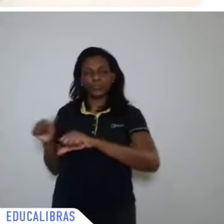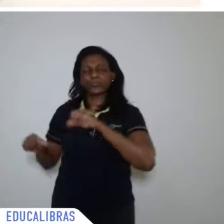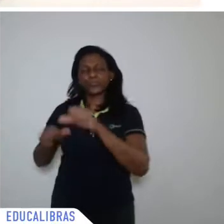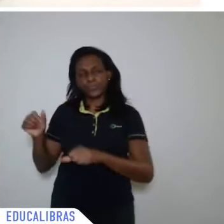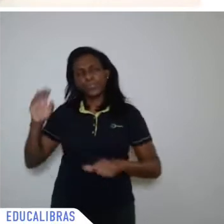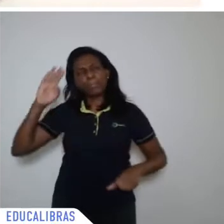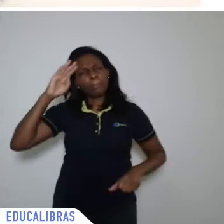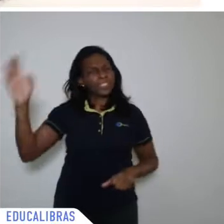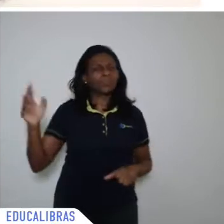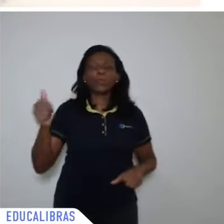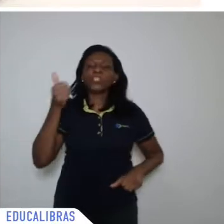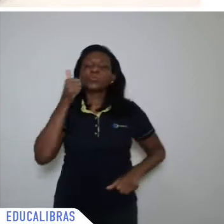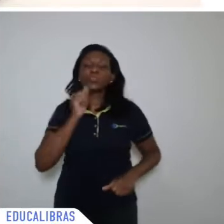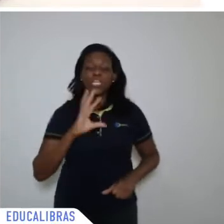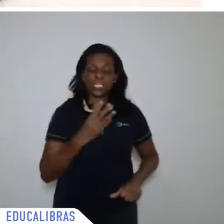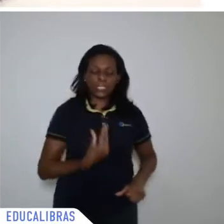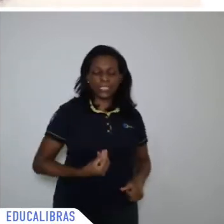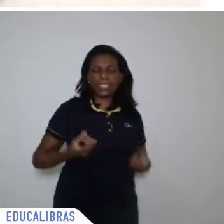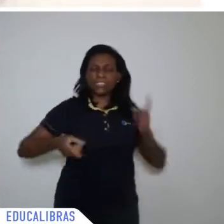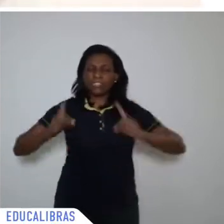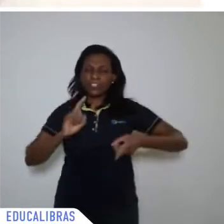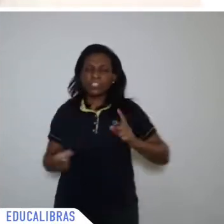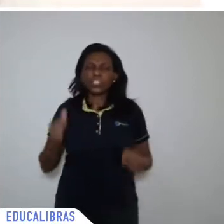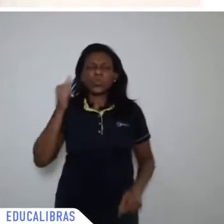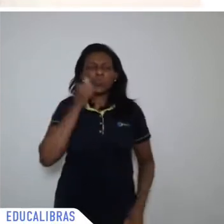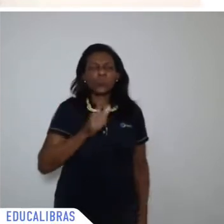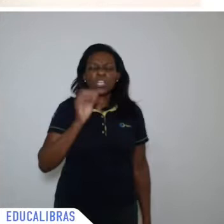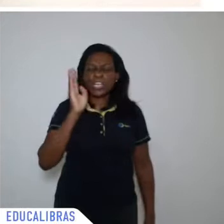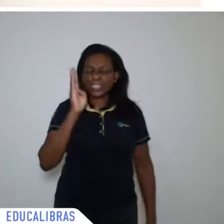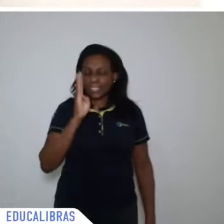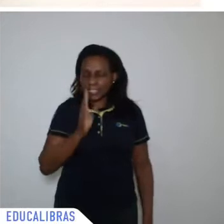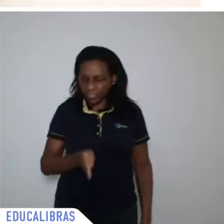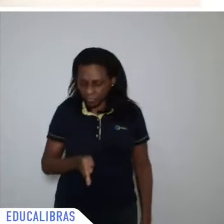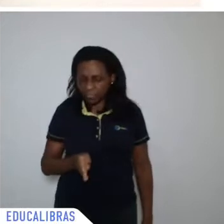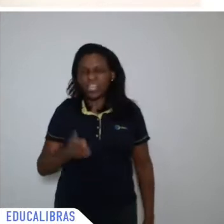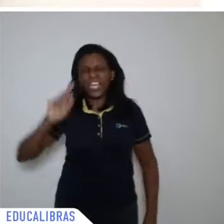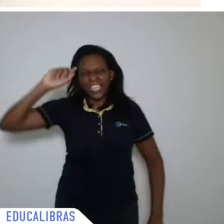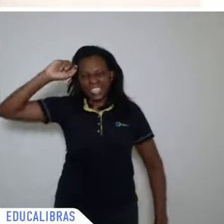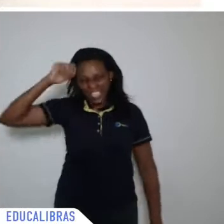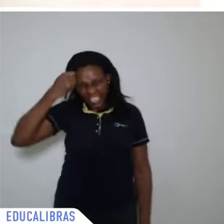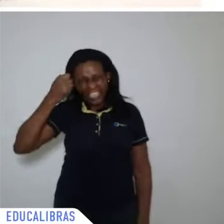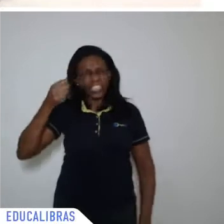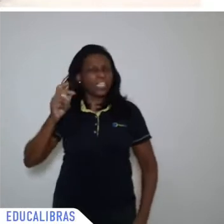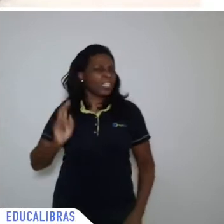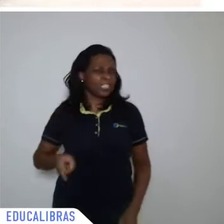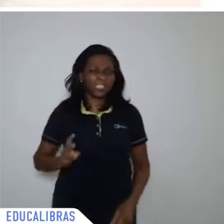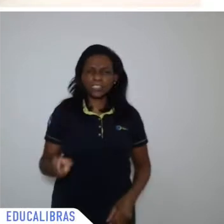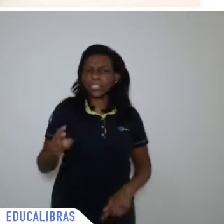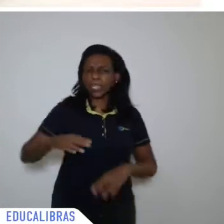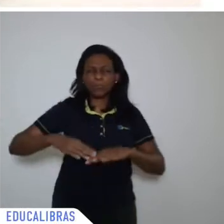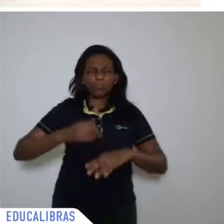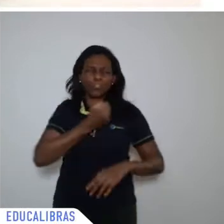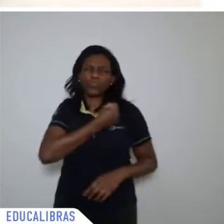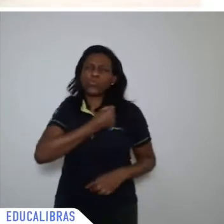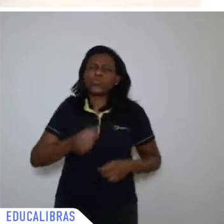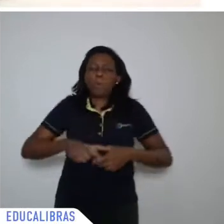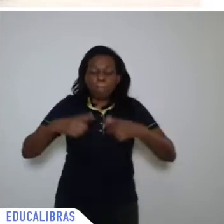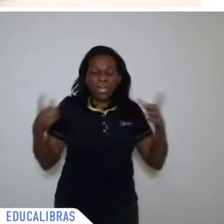change, especially with regards to the reference as to trans